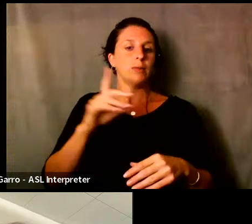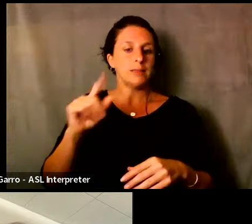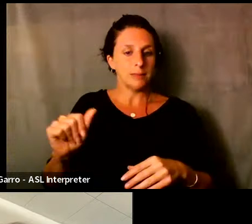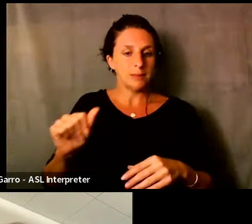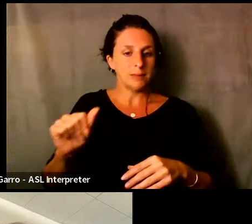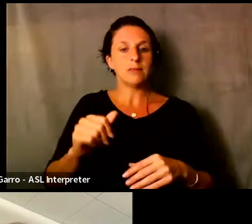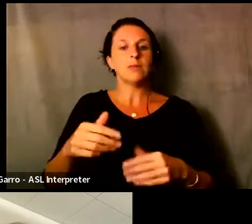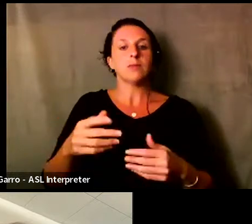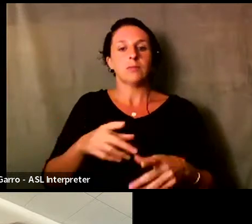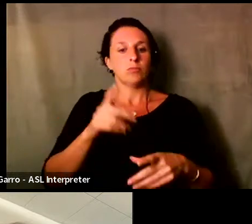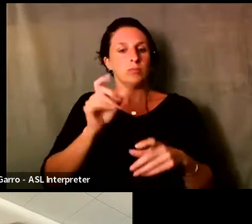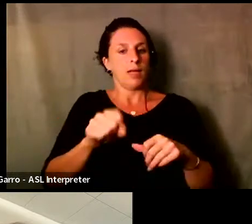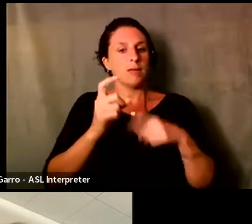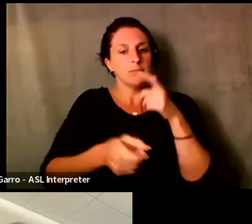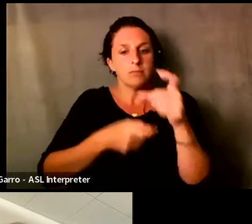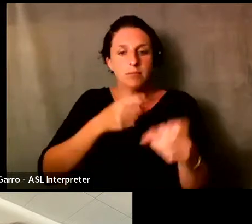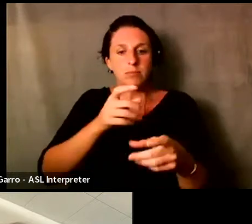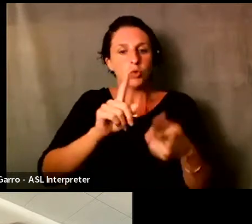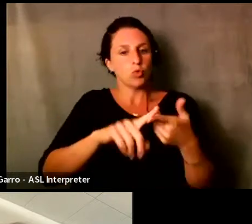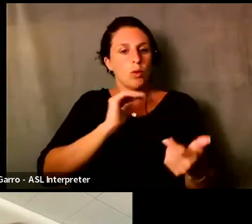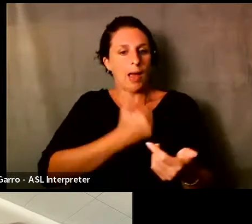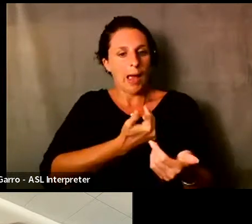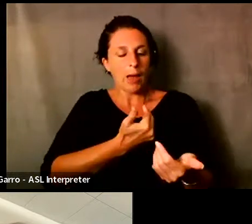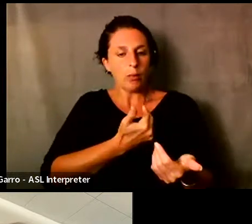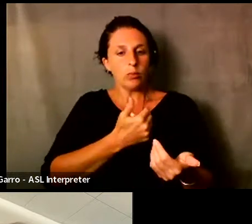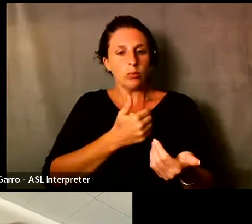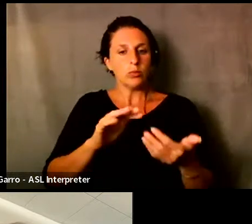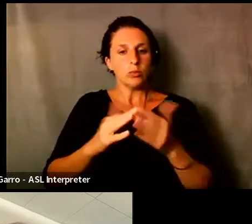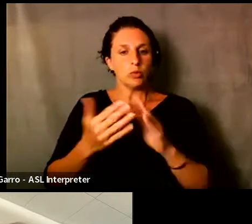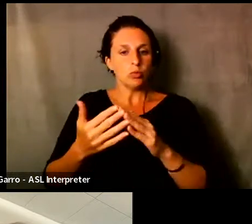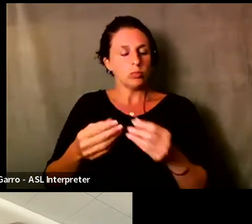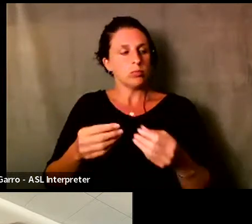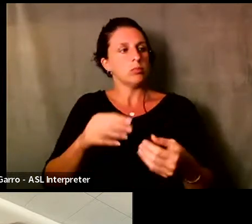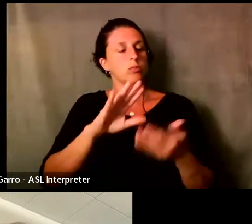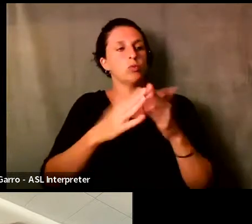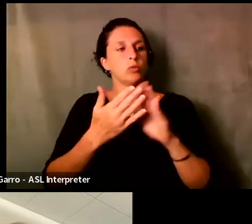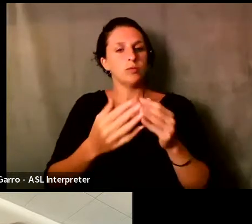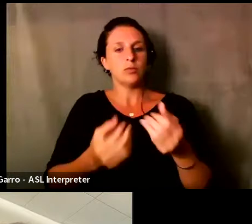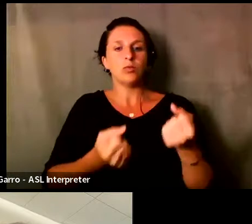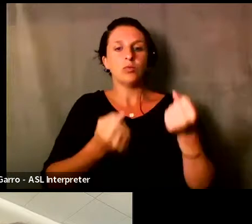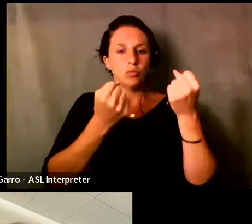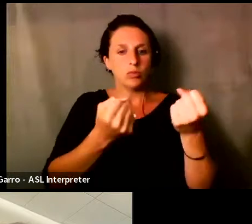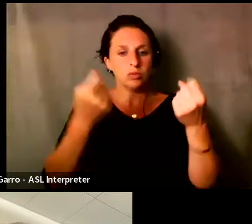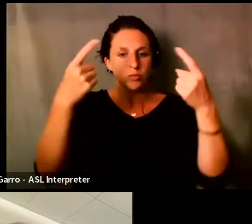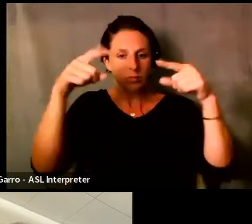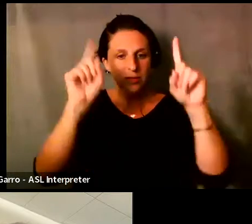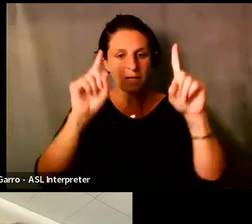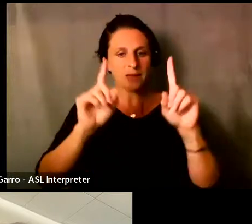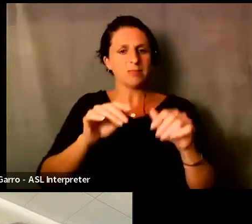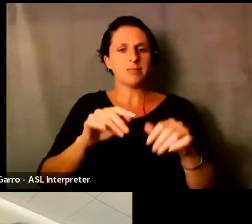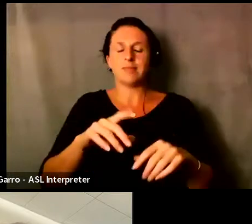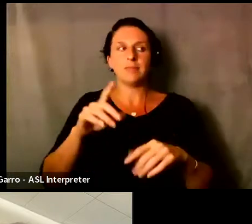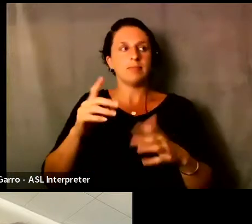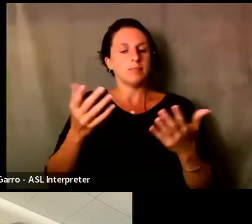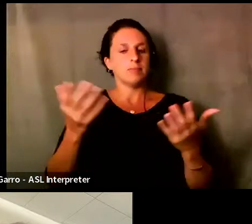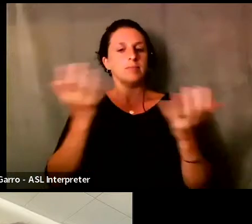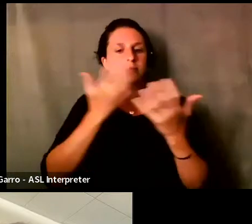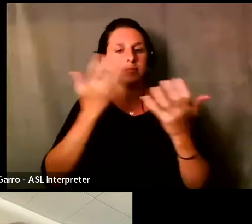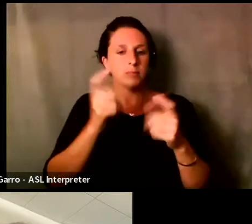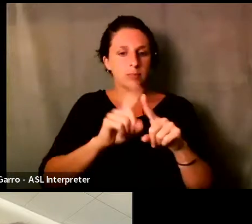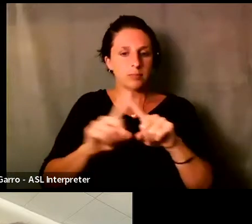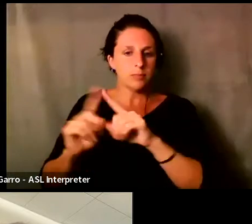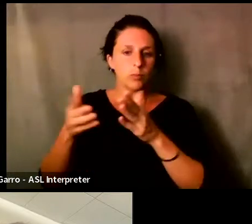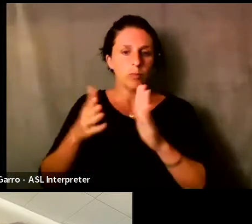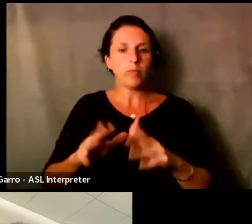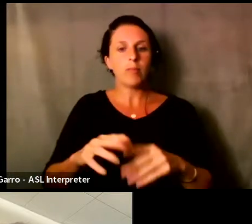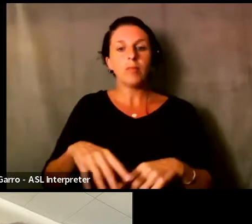our community's success and strength in immeasurable ways. And whereas the San Mateo Union High